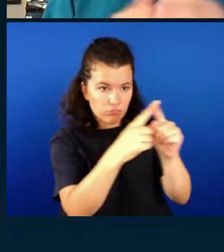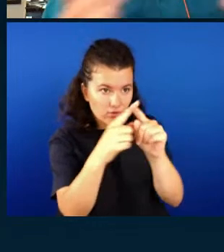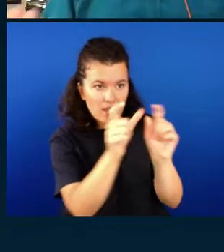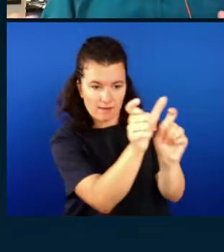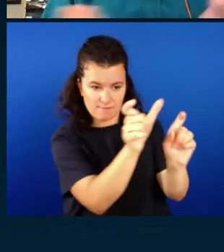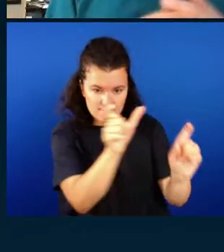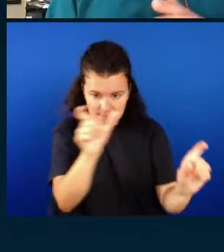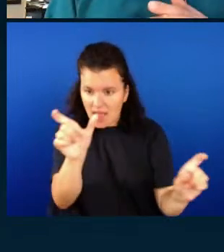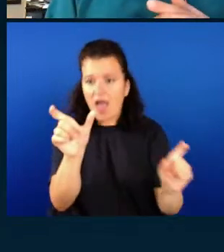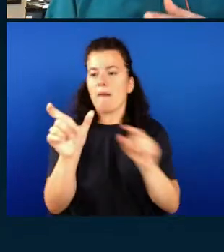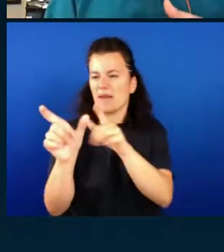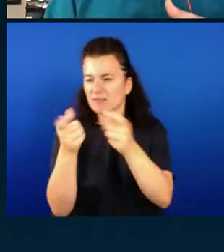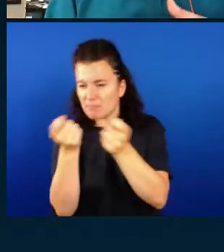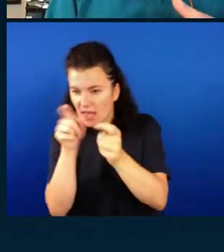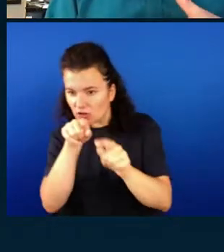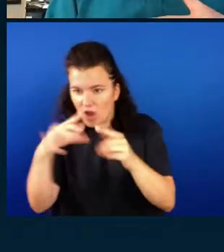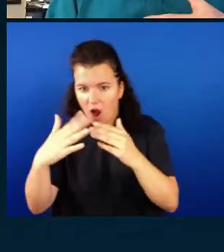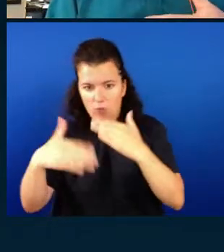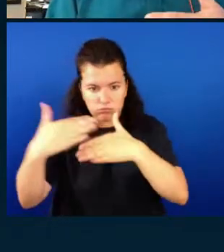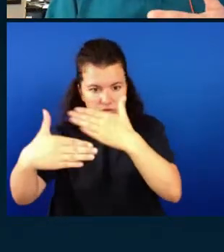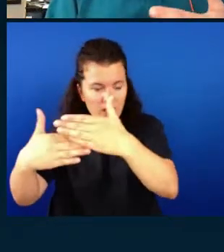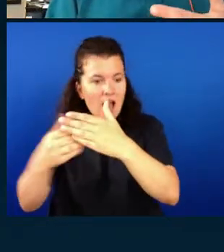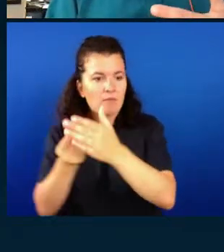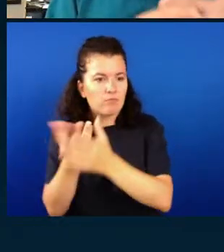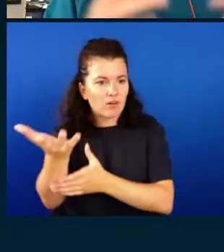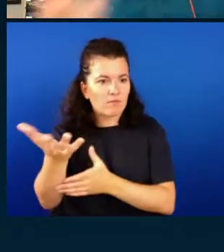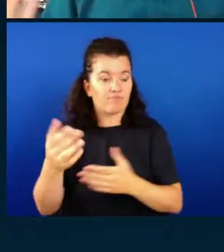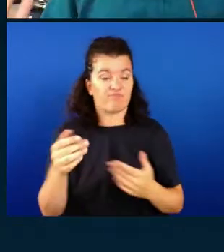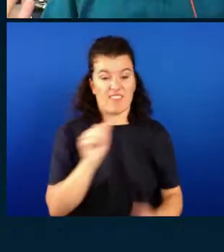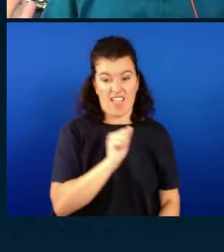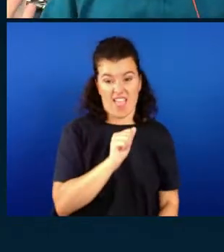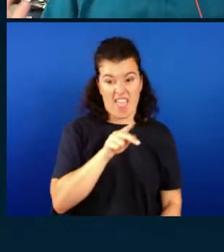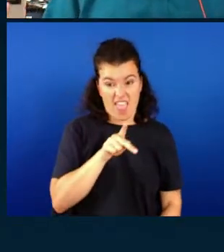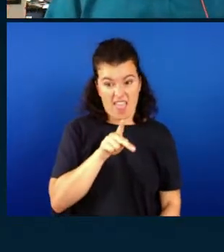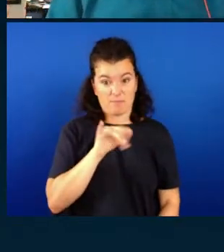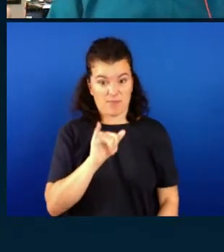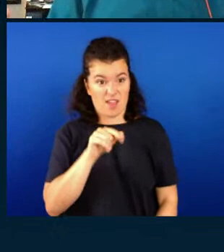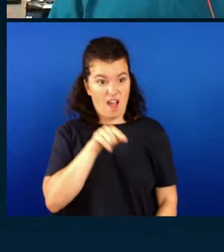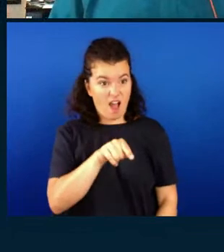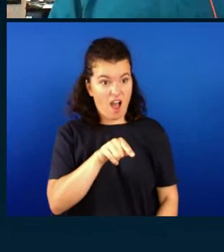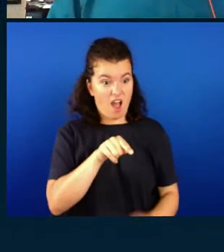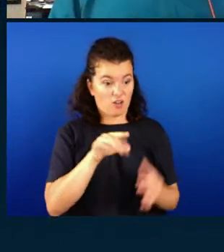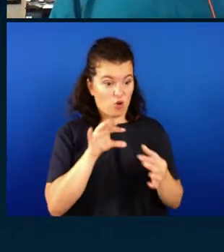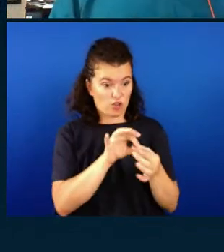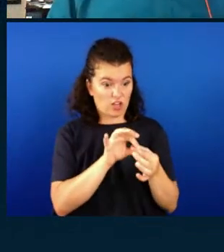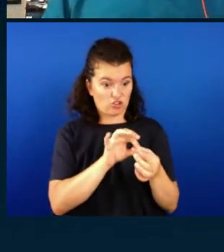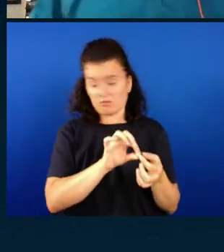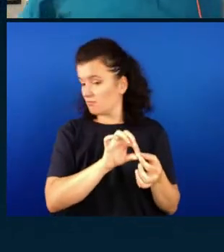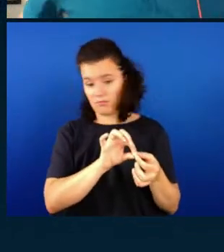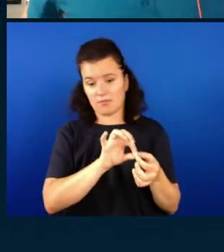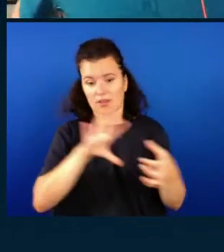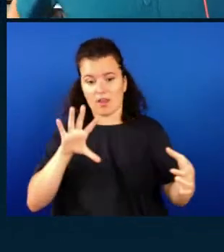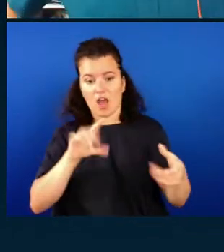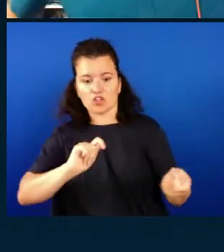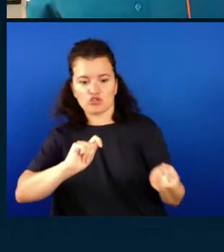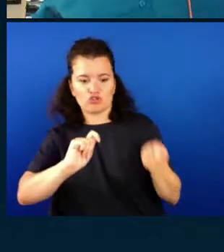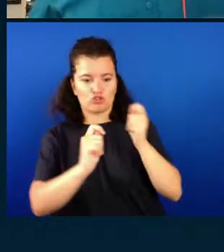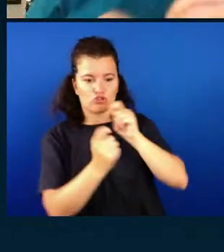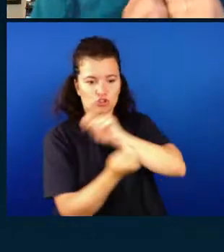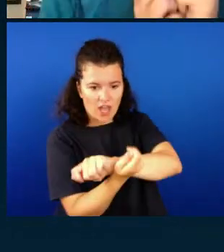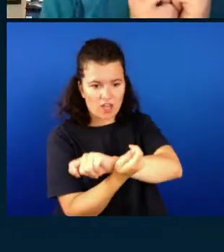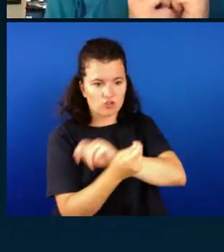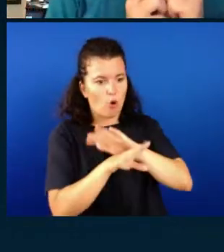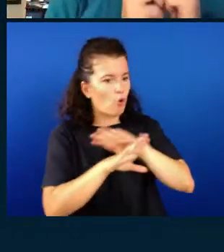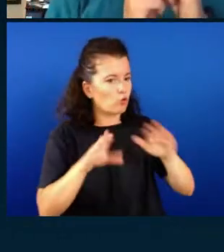production and managing that. If your API connection changes or isn't working, it's just your